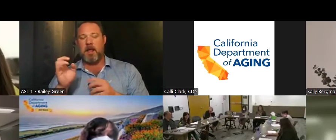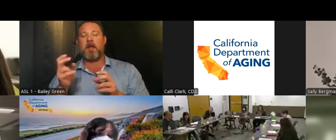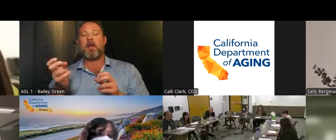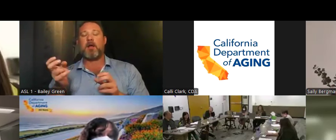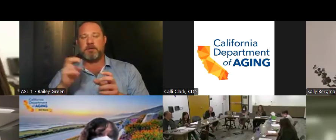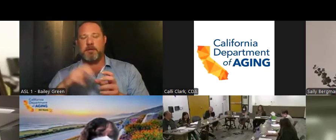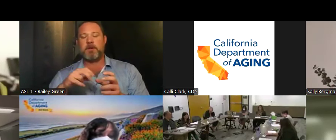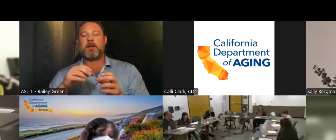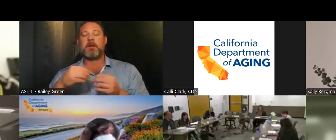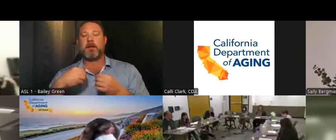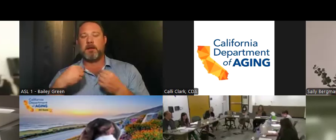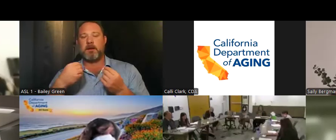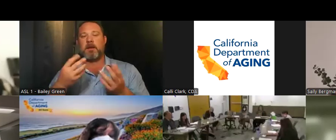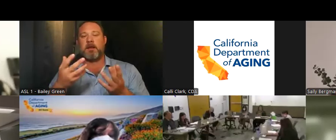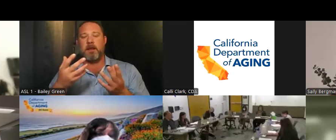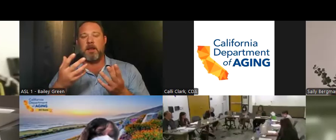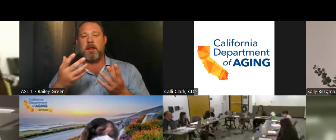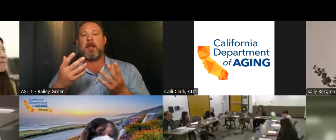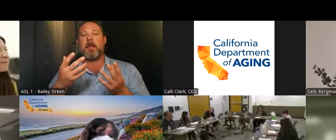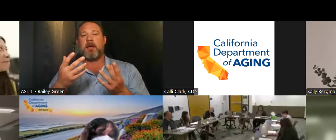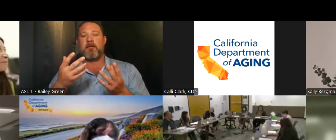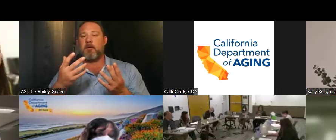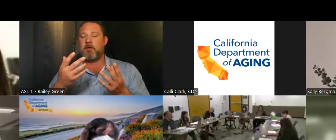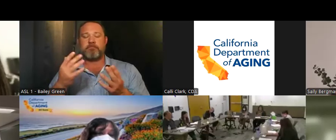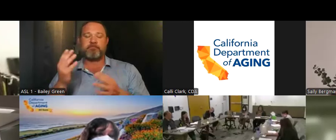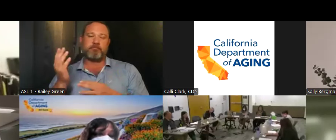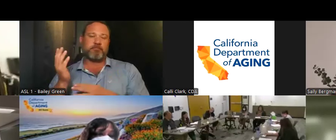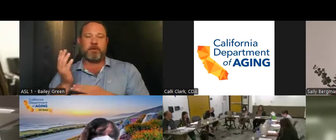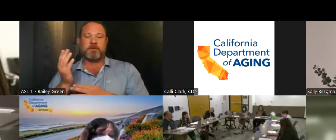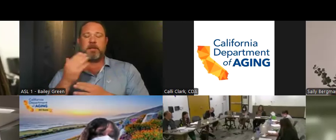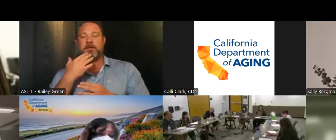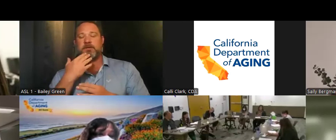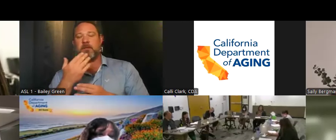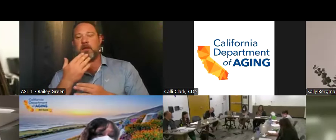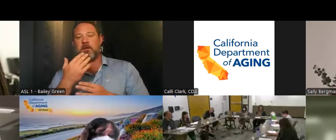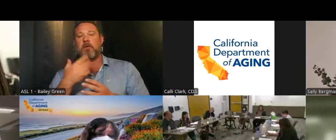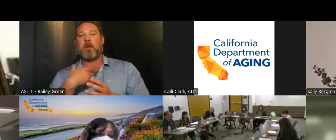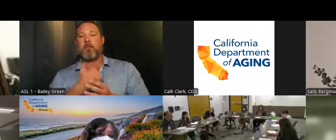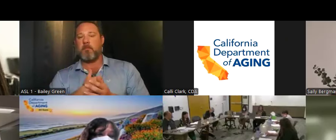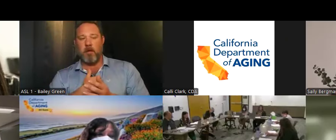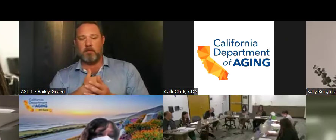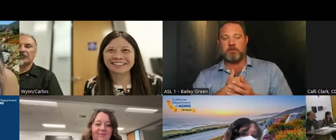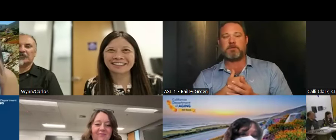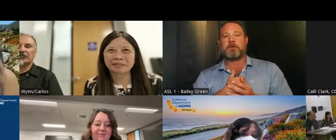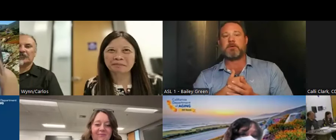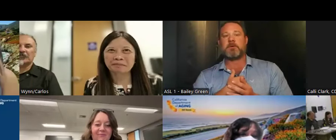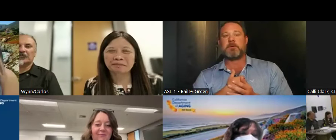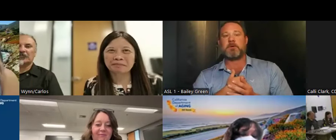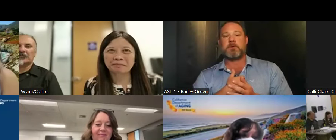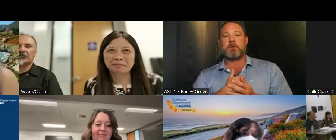gave an off the cuff presentation. So thank you, Claire. And I apologize.